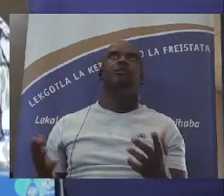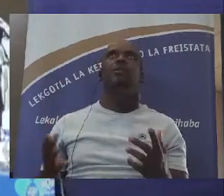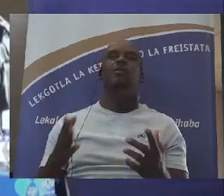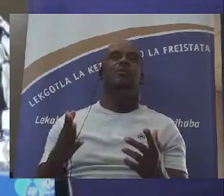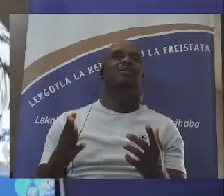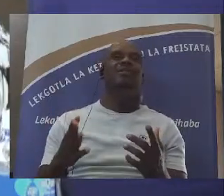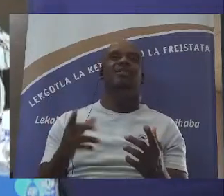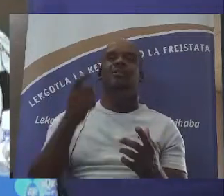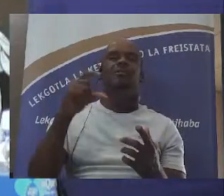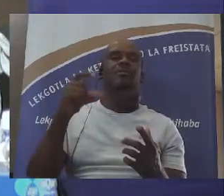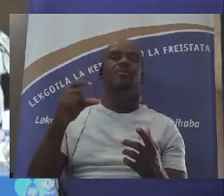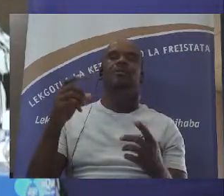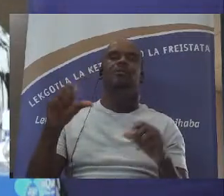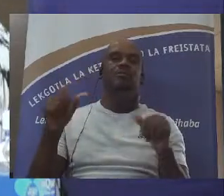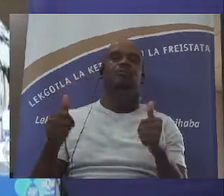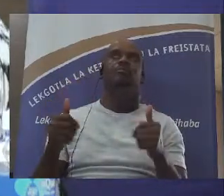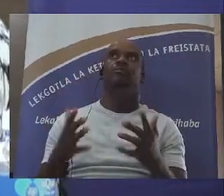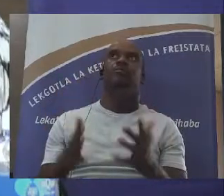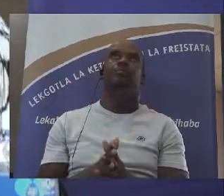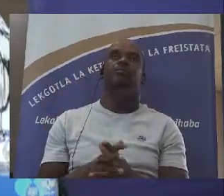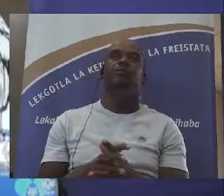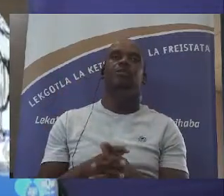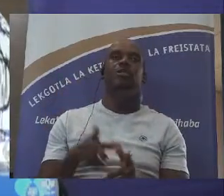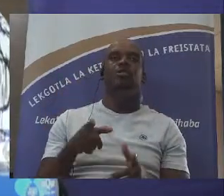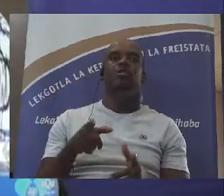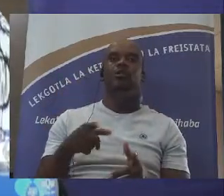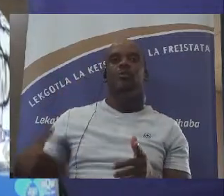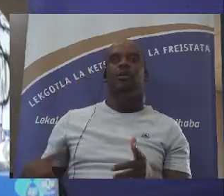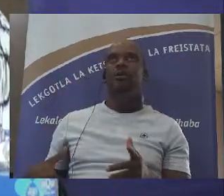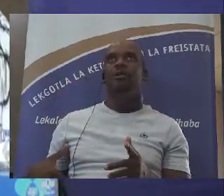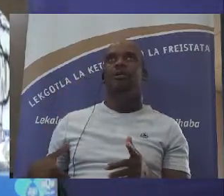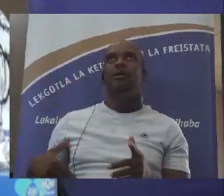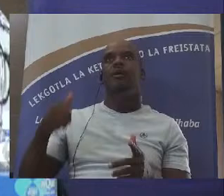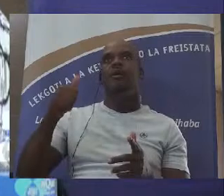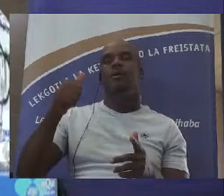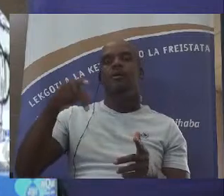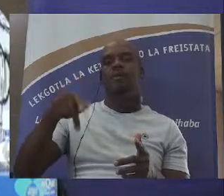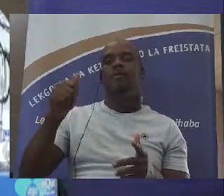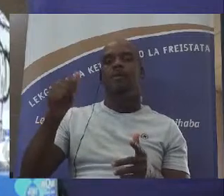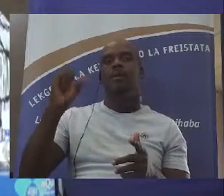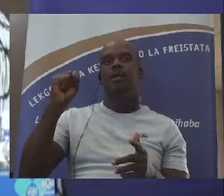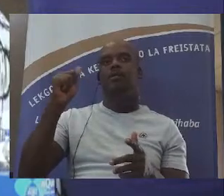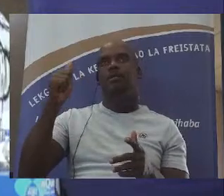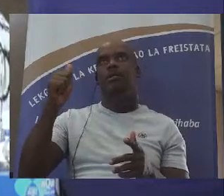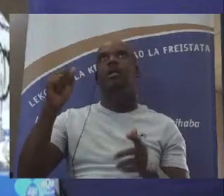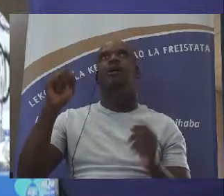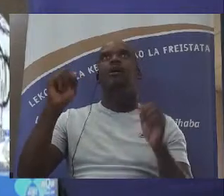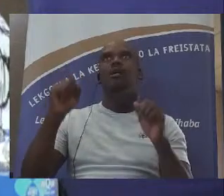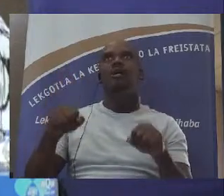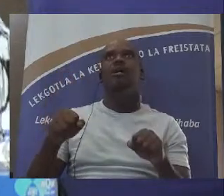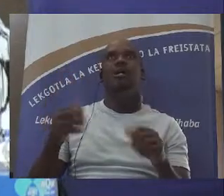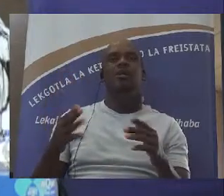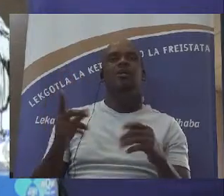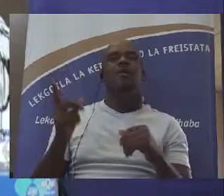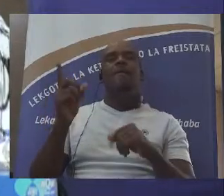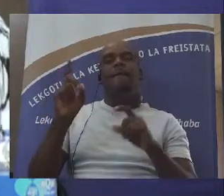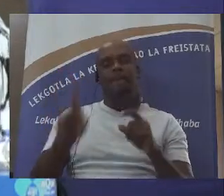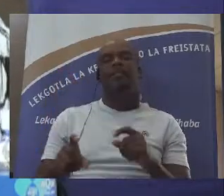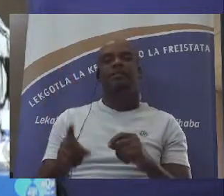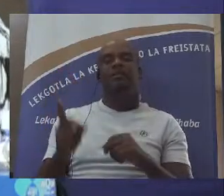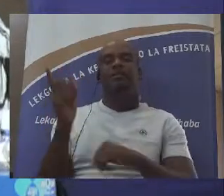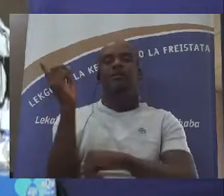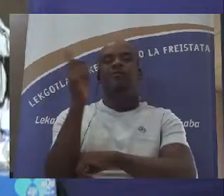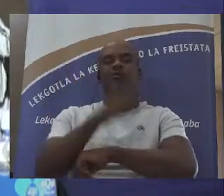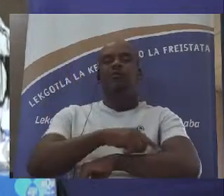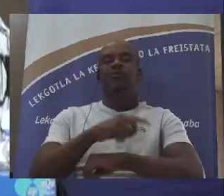the license or permit. So the Petroleum Agency will or must, within 14 days of